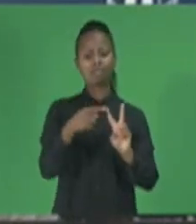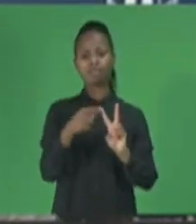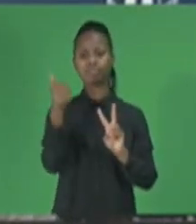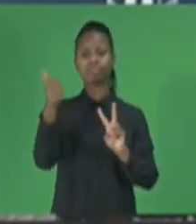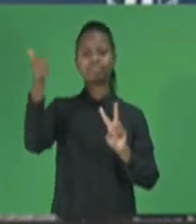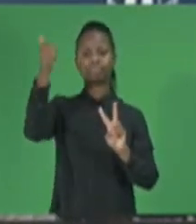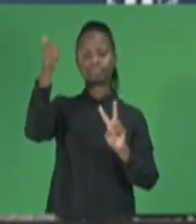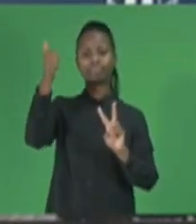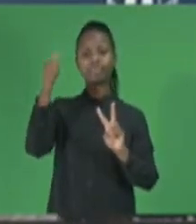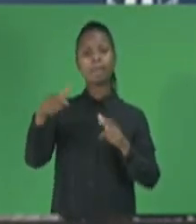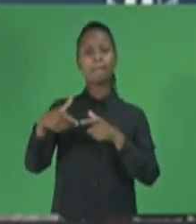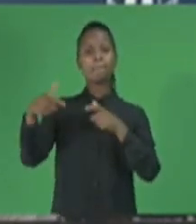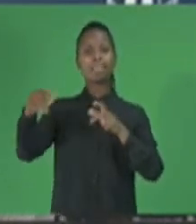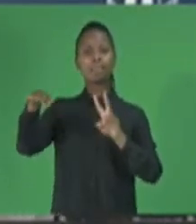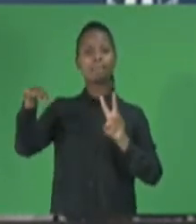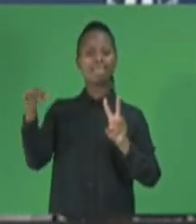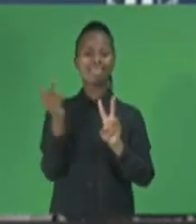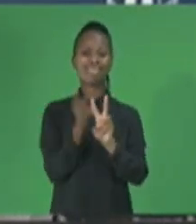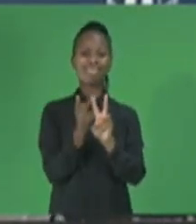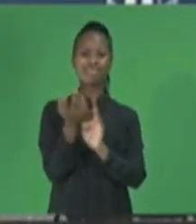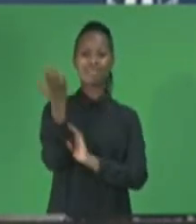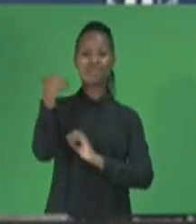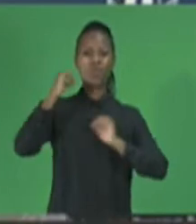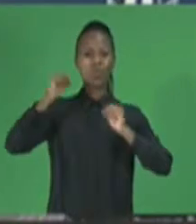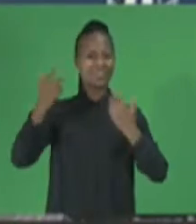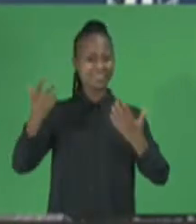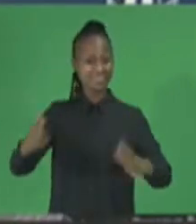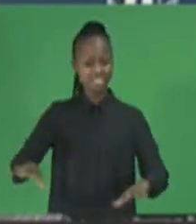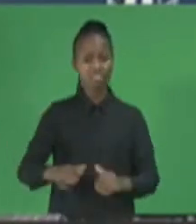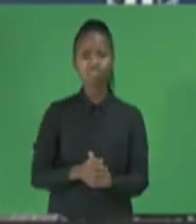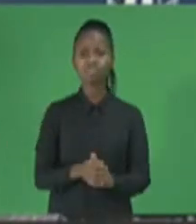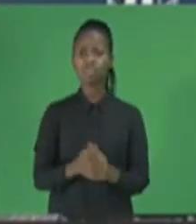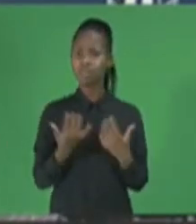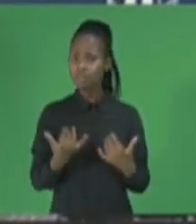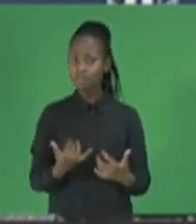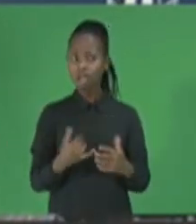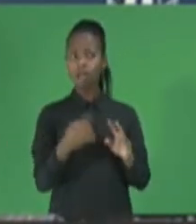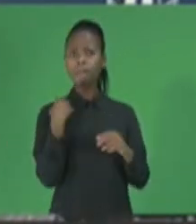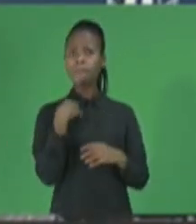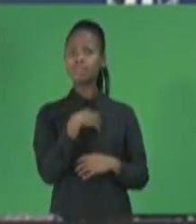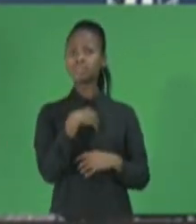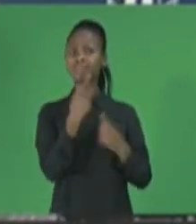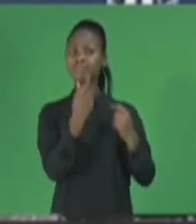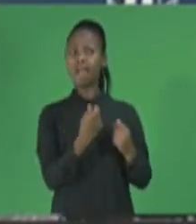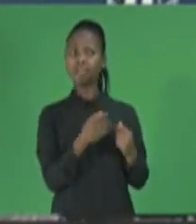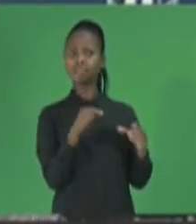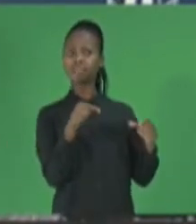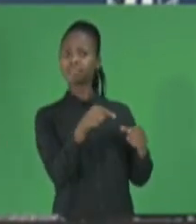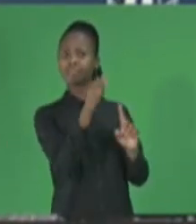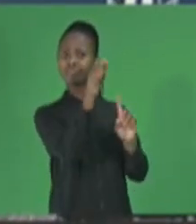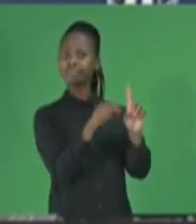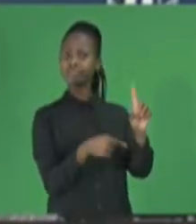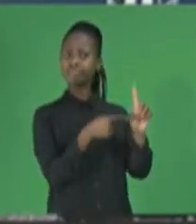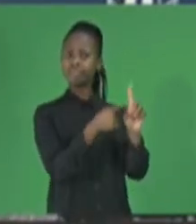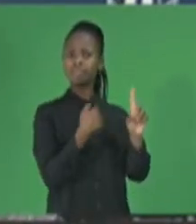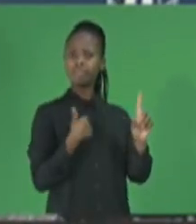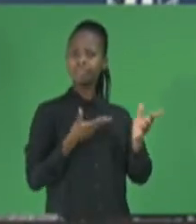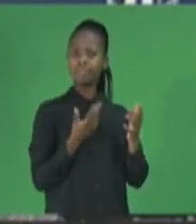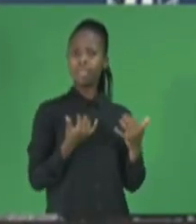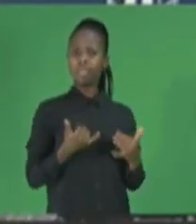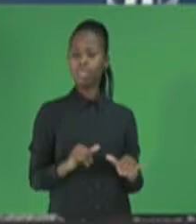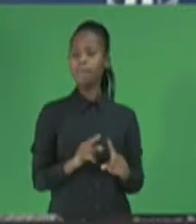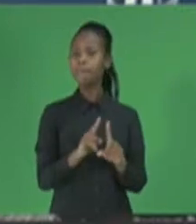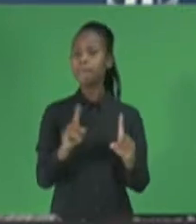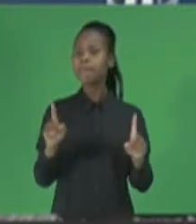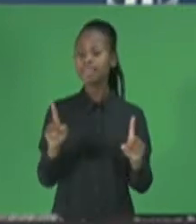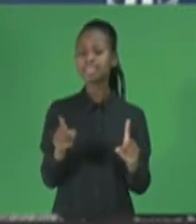Minister of Finance as yet. There is a macroeconomic review that is taking place that is